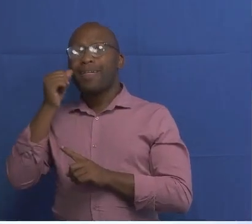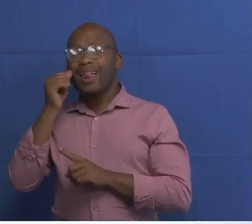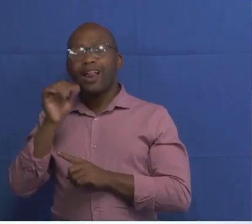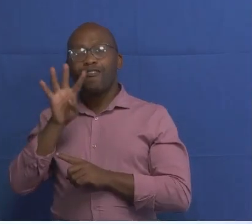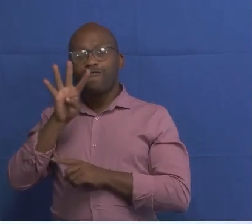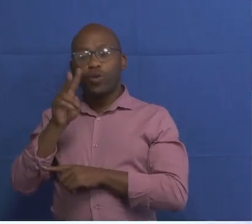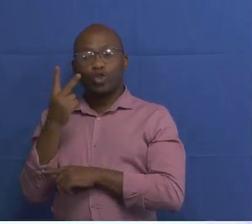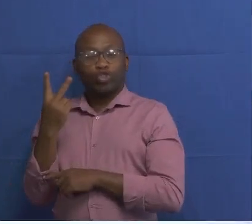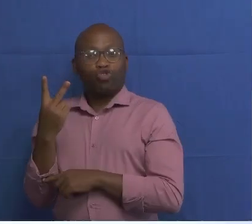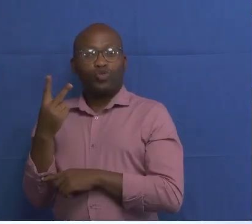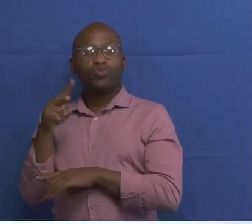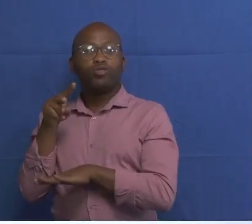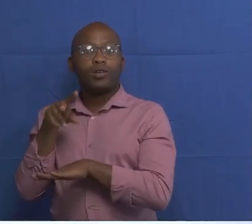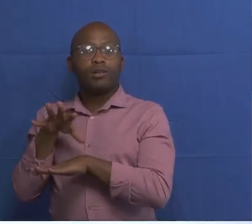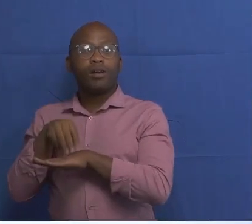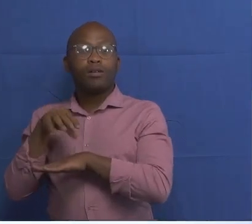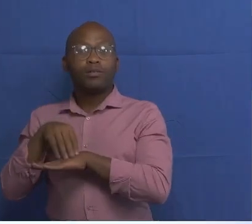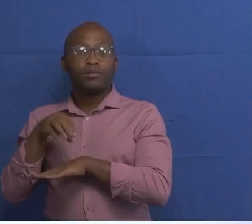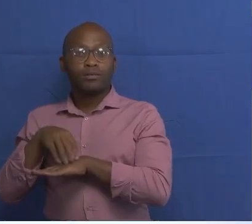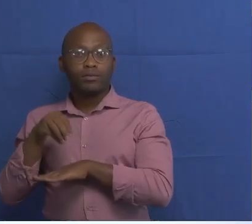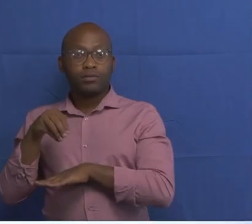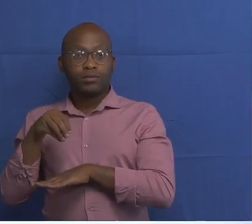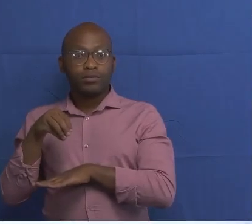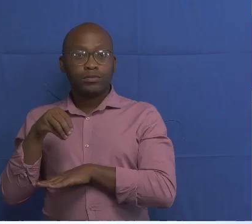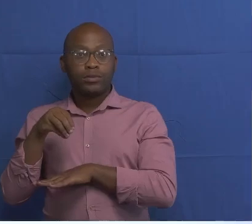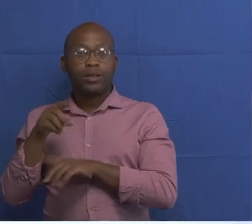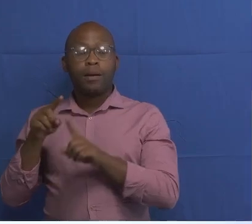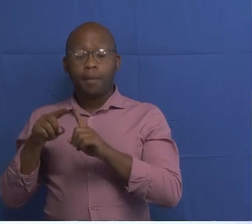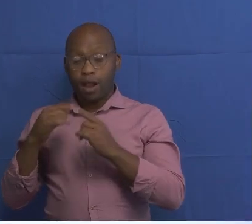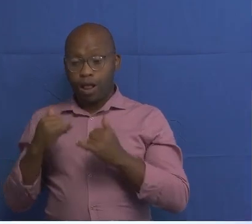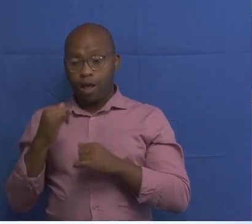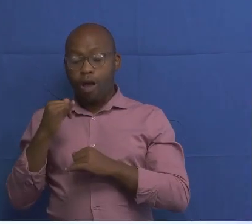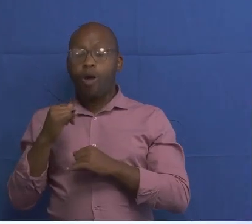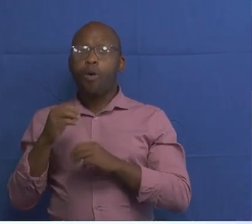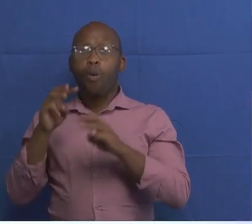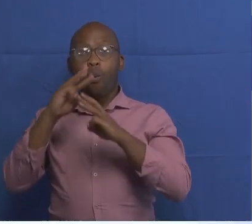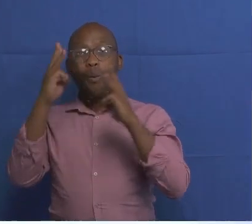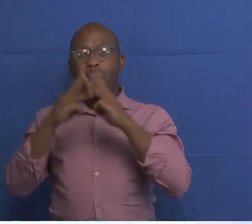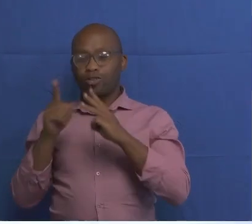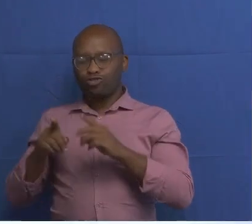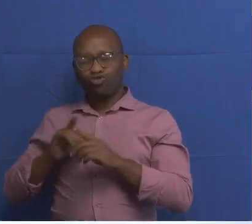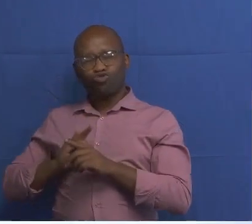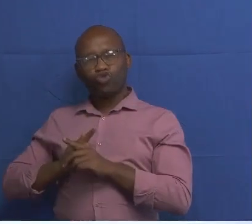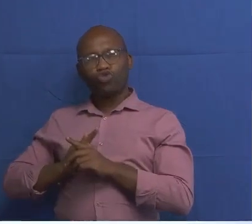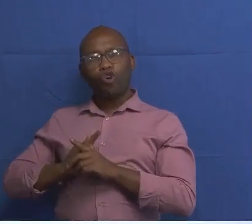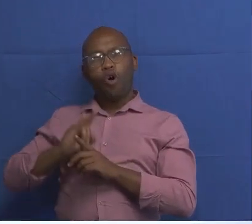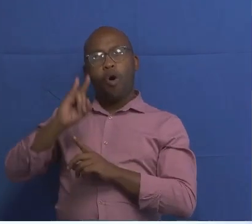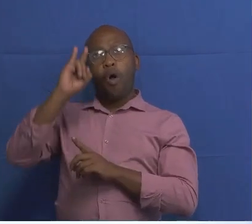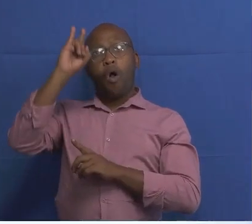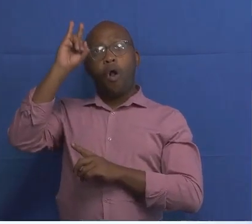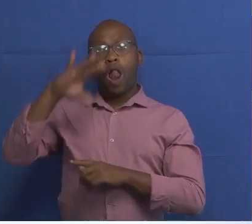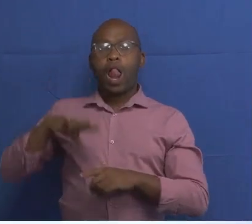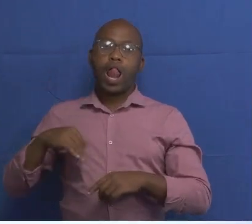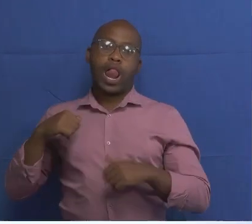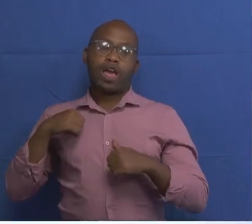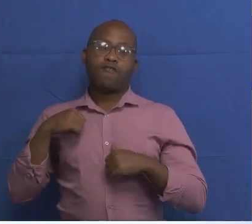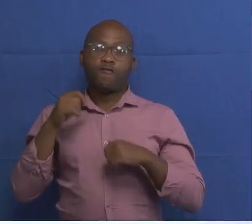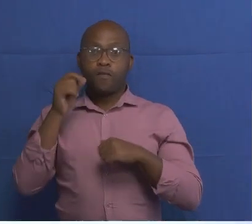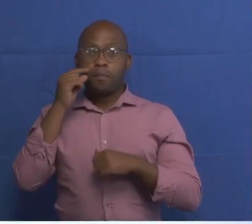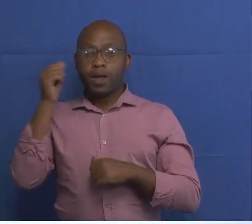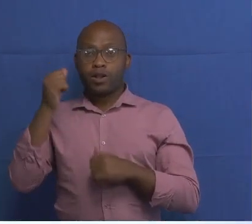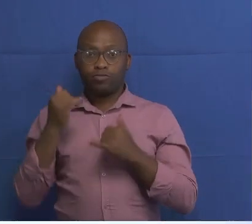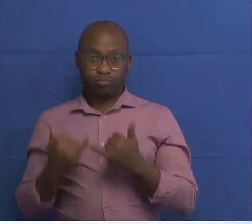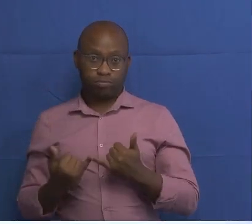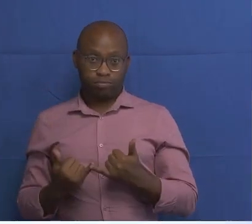exact, and he's currently the world's tallest man alive today. He is 42 and